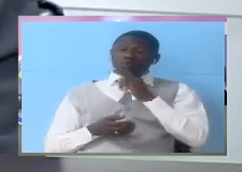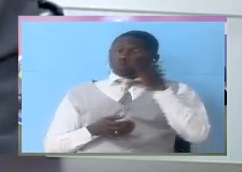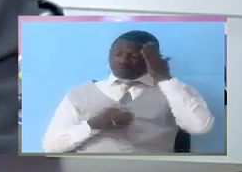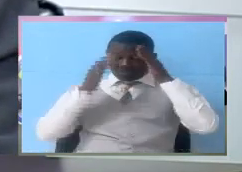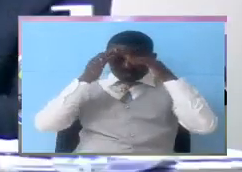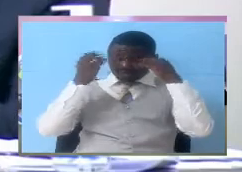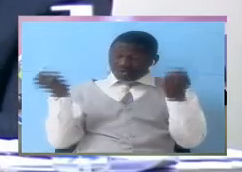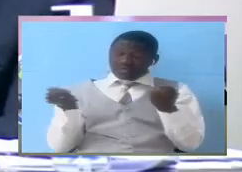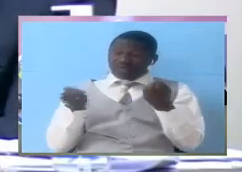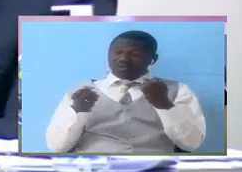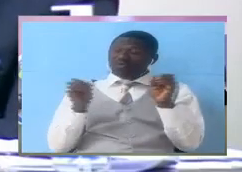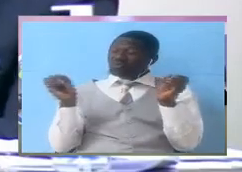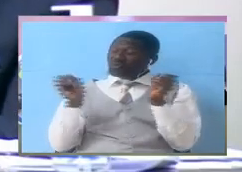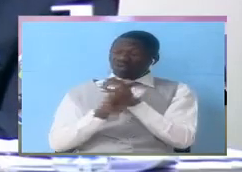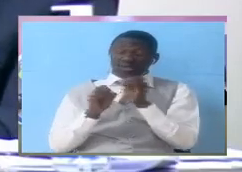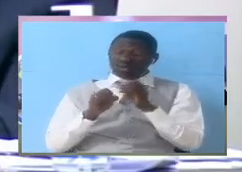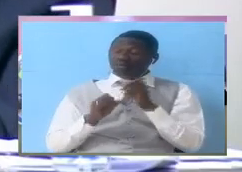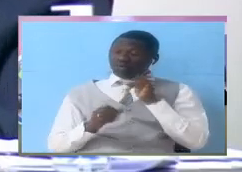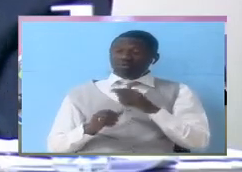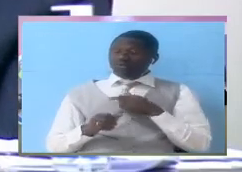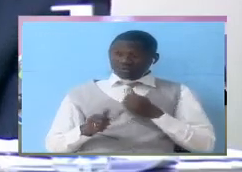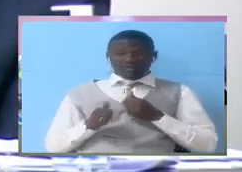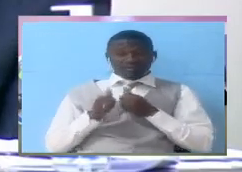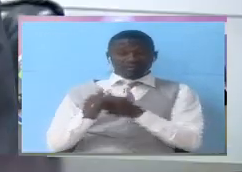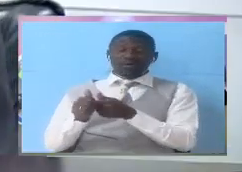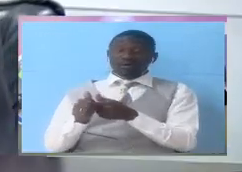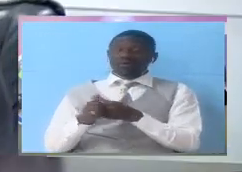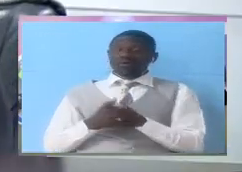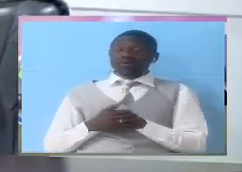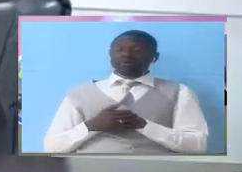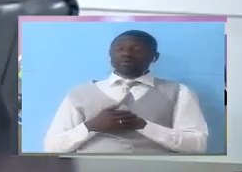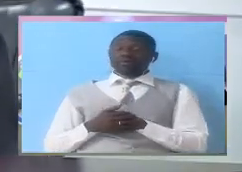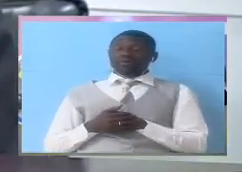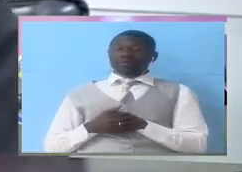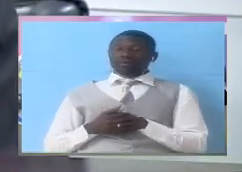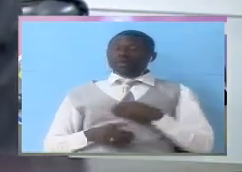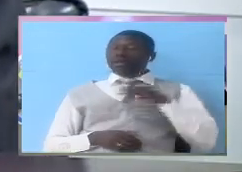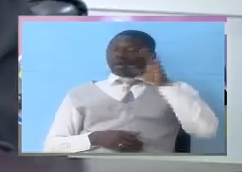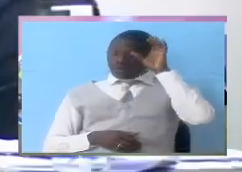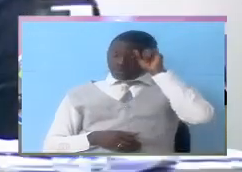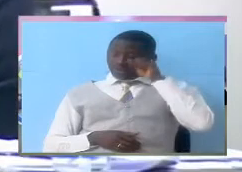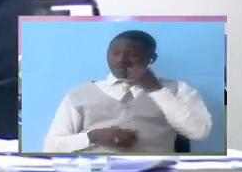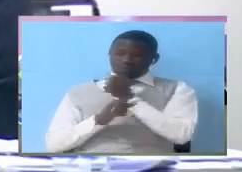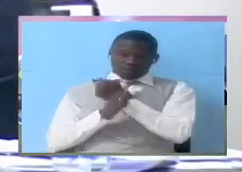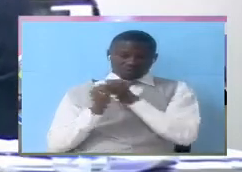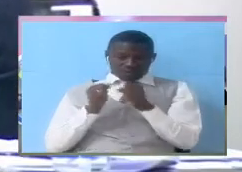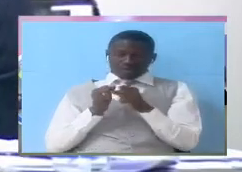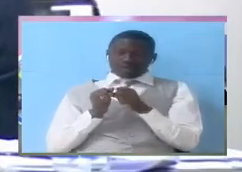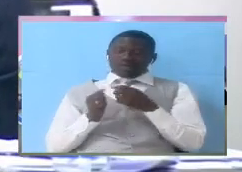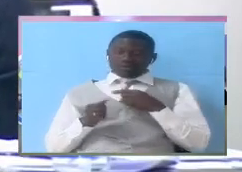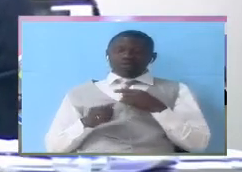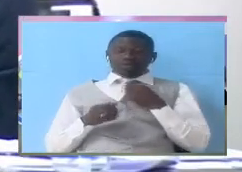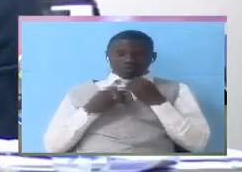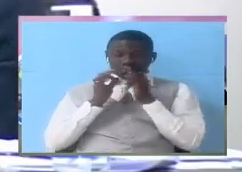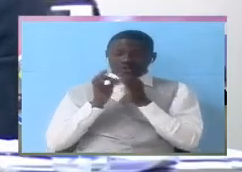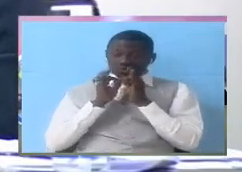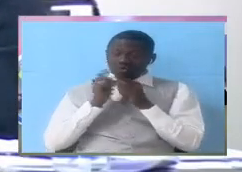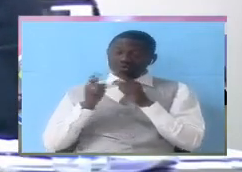do it. I understand the circumstances, and we would go to the circumstances, and you'd be given the opportunity to talk about the